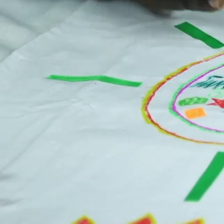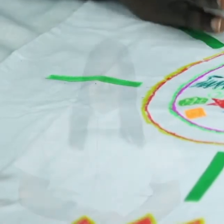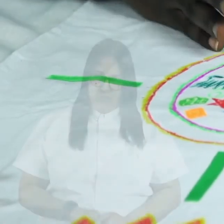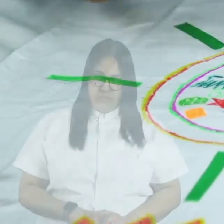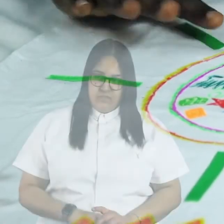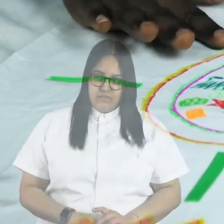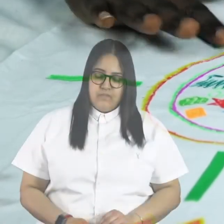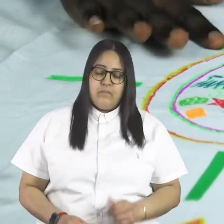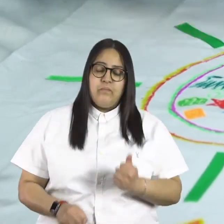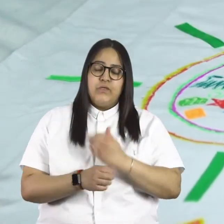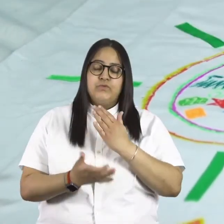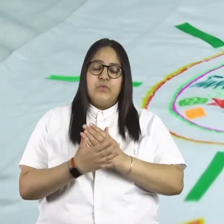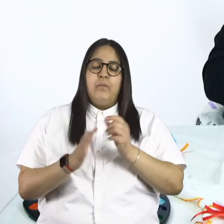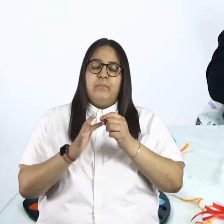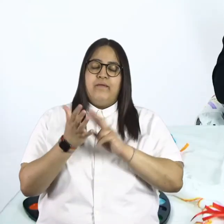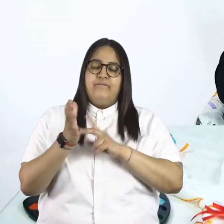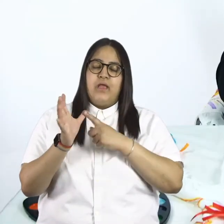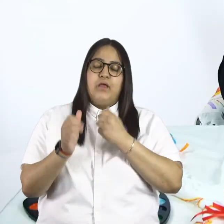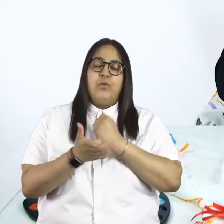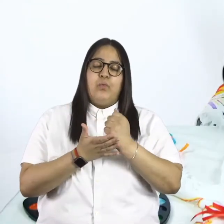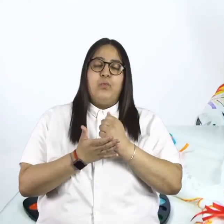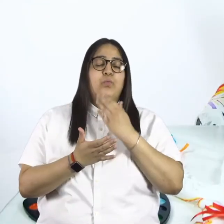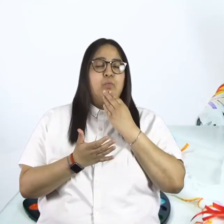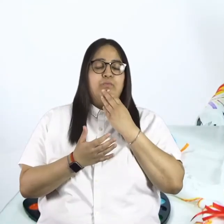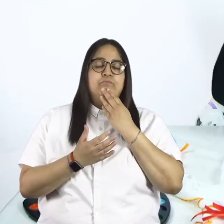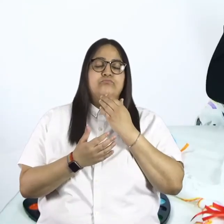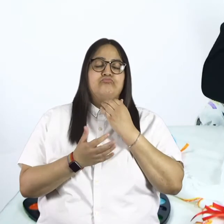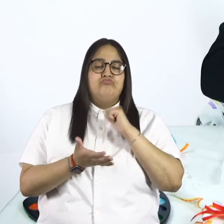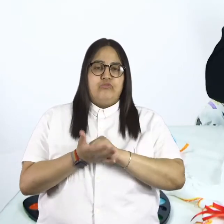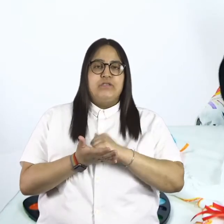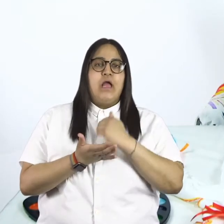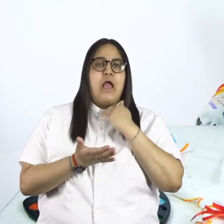Okay, that looks fine.